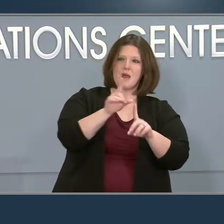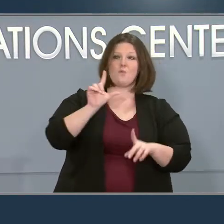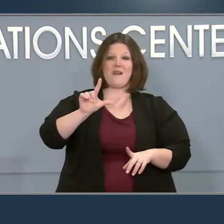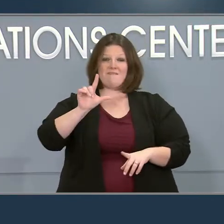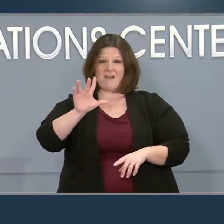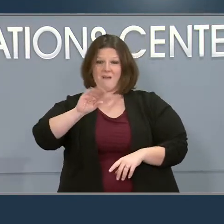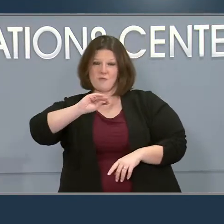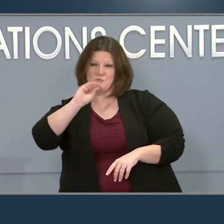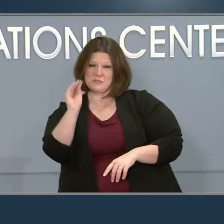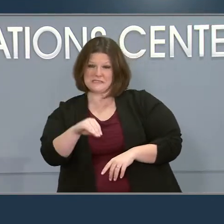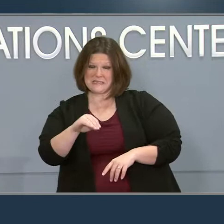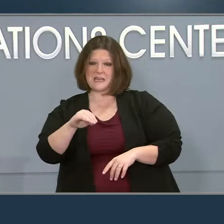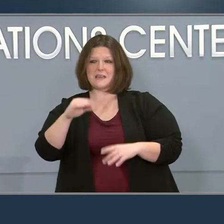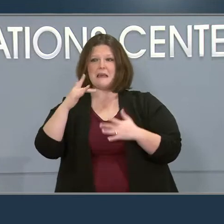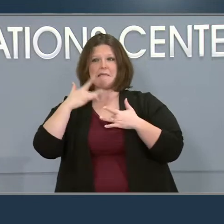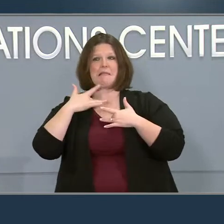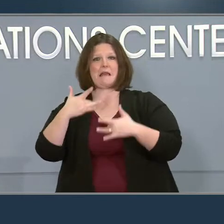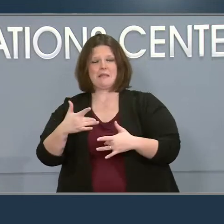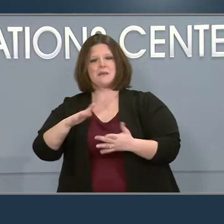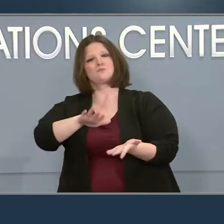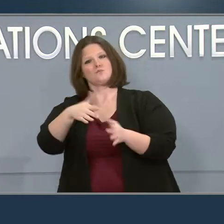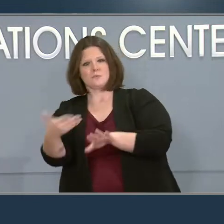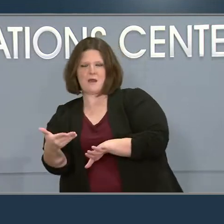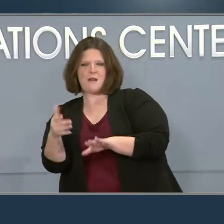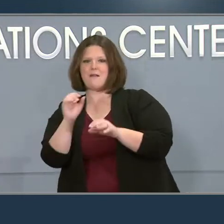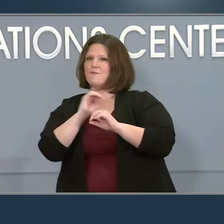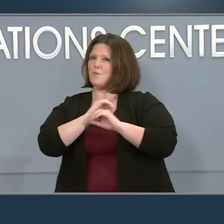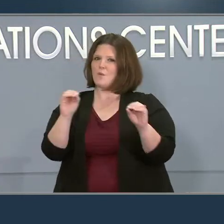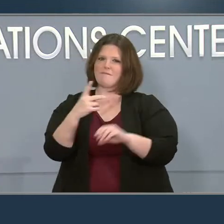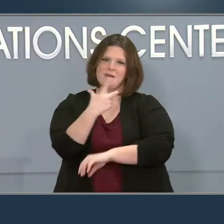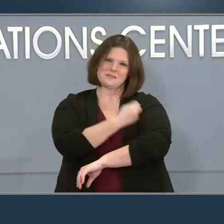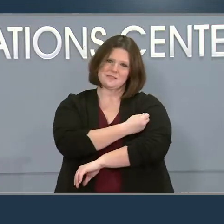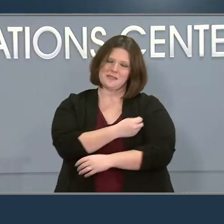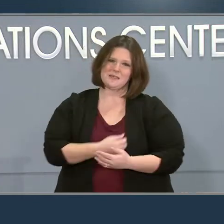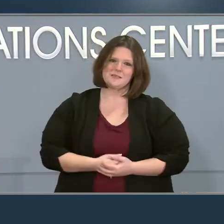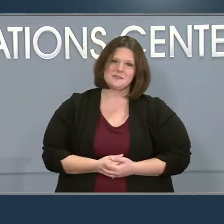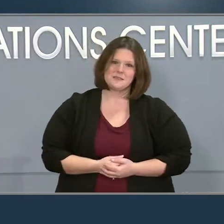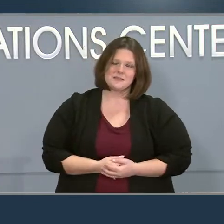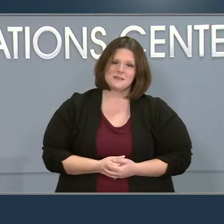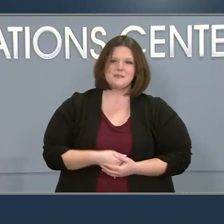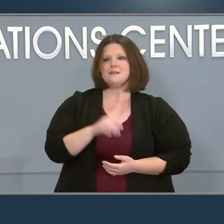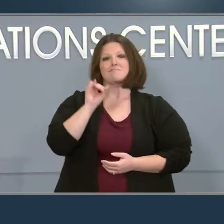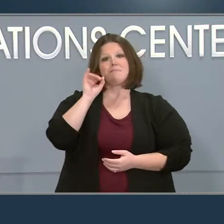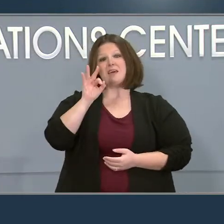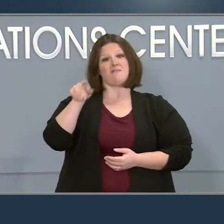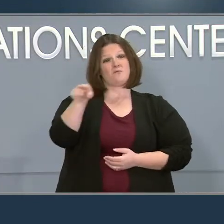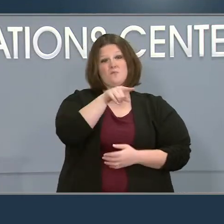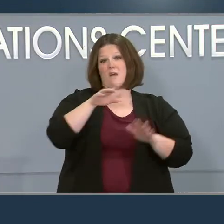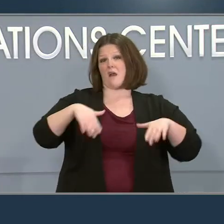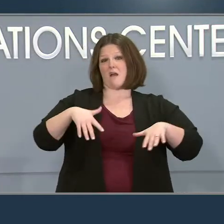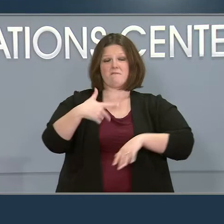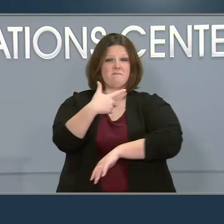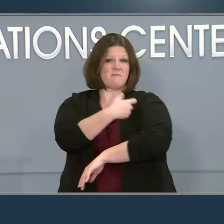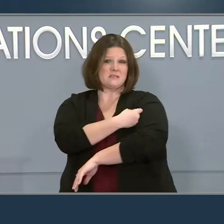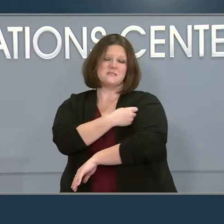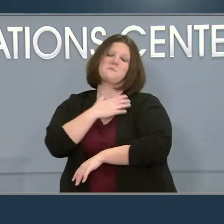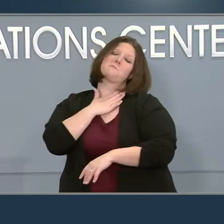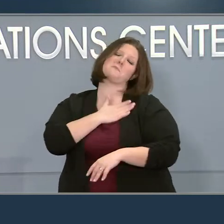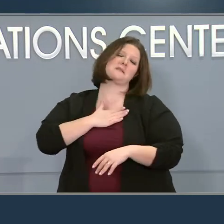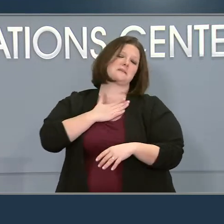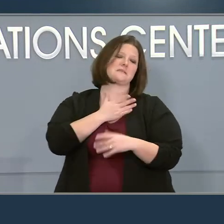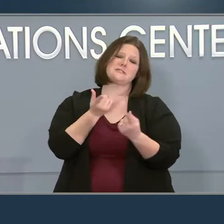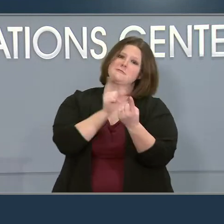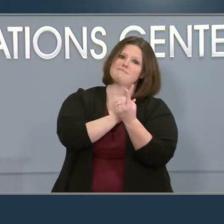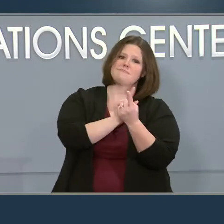COVID-19 than vaccinated North Carolinians. If you haven't gotten vaccinated yet, please talk with your doctor, nurse, or other medical